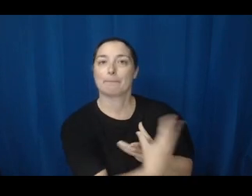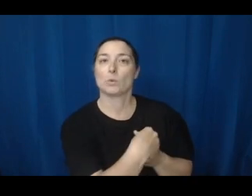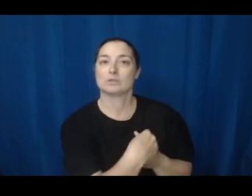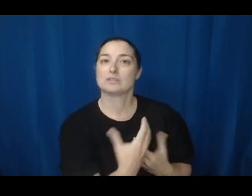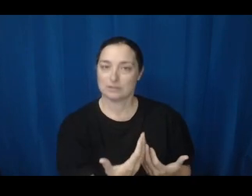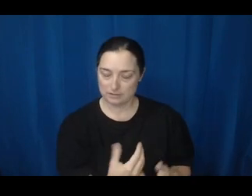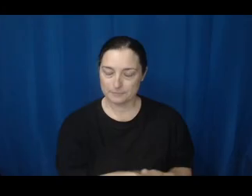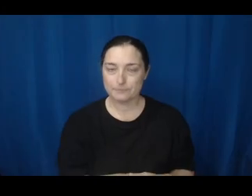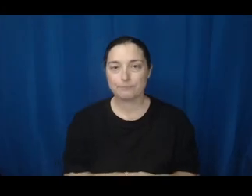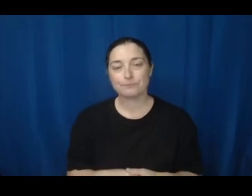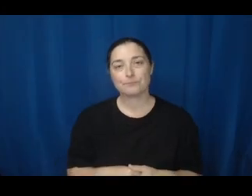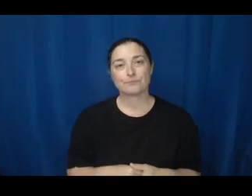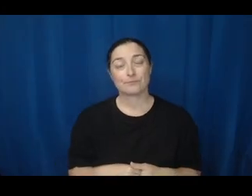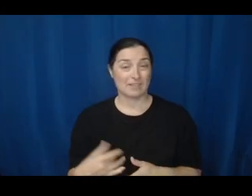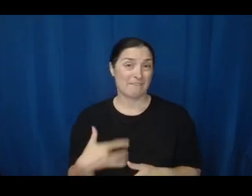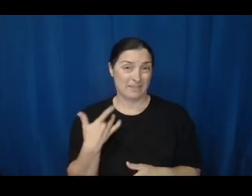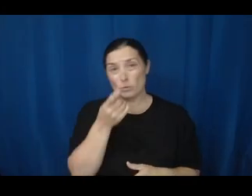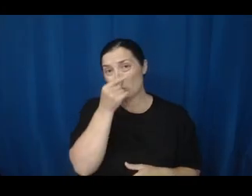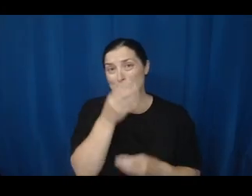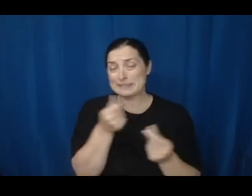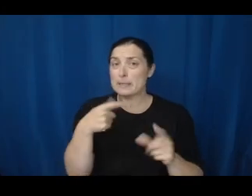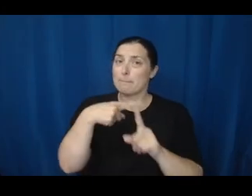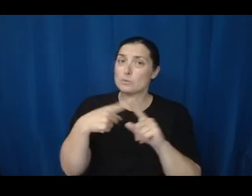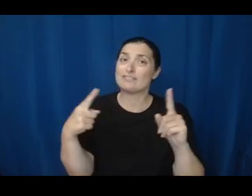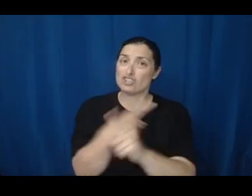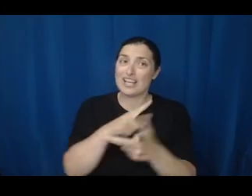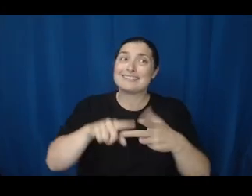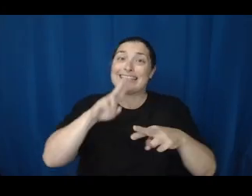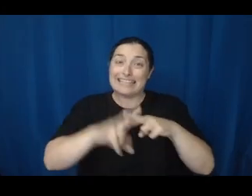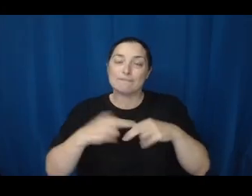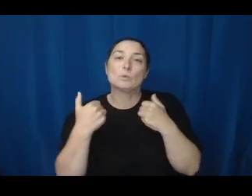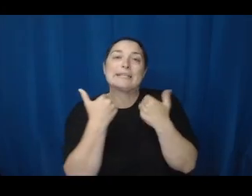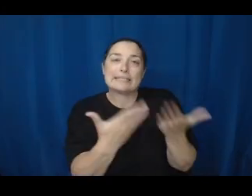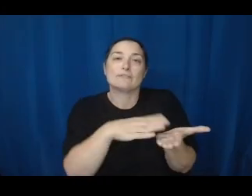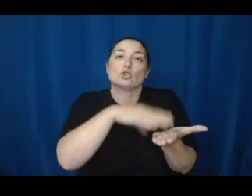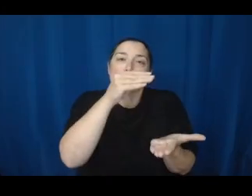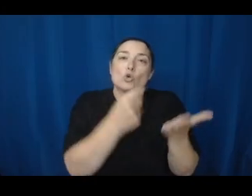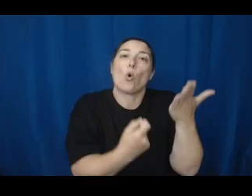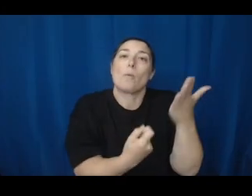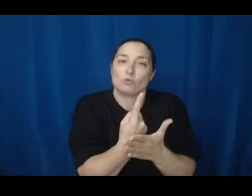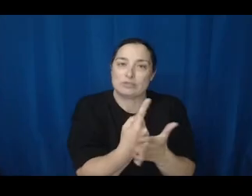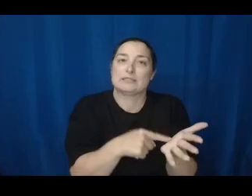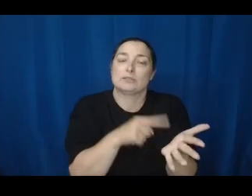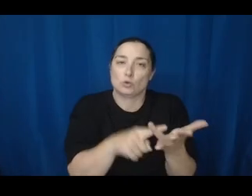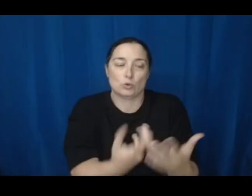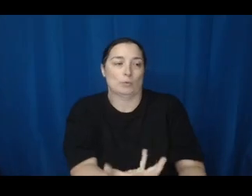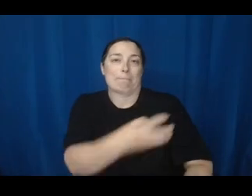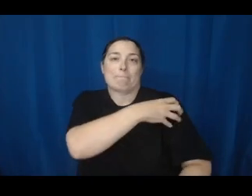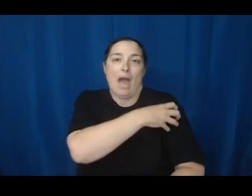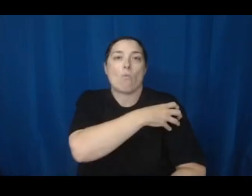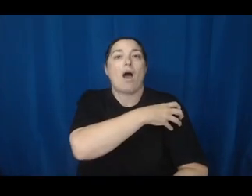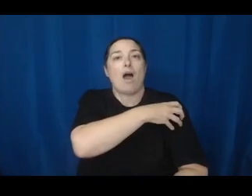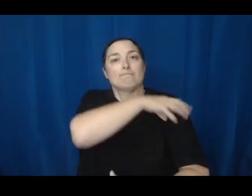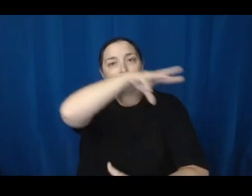But I feel like there could be a lot of positive change when students are given opportunity to have a bit more power or say in what happens with